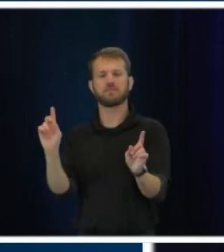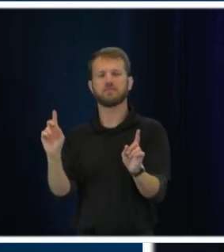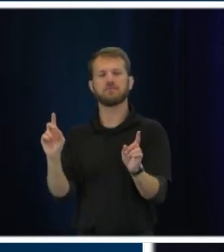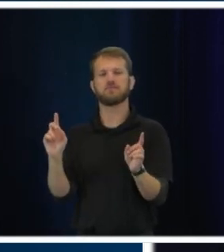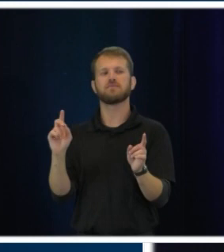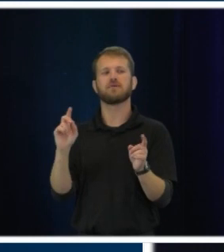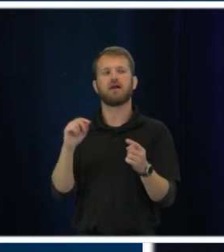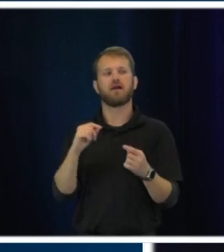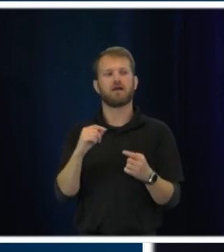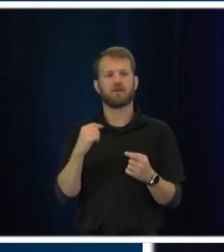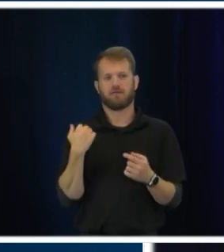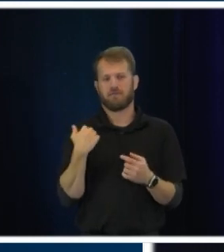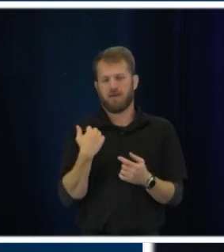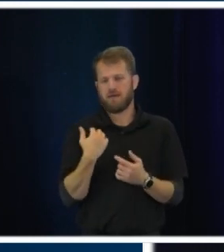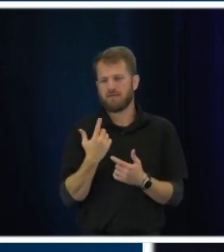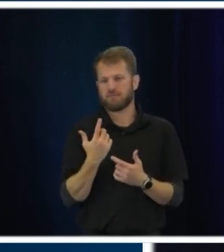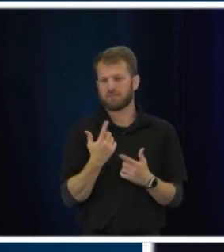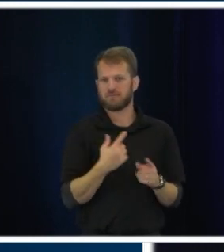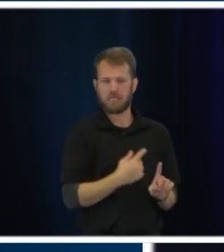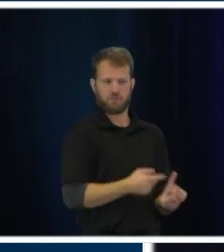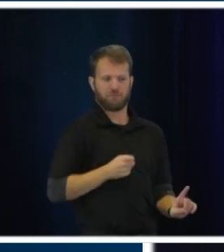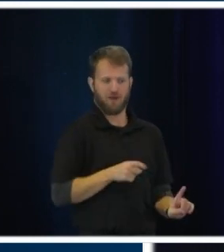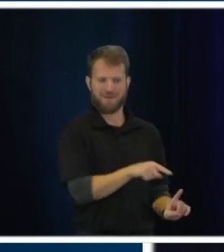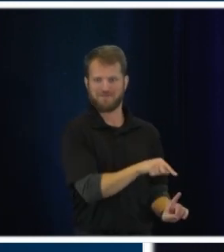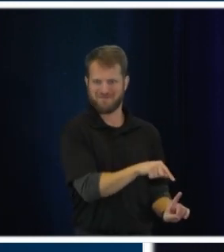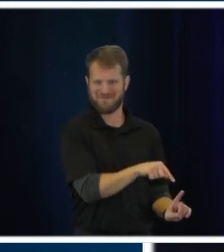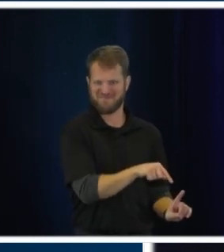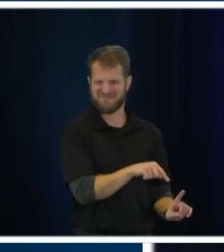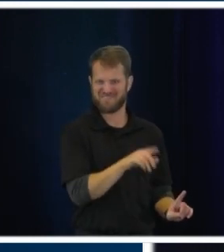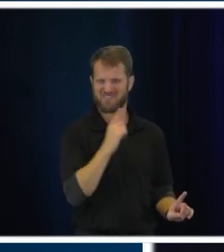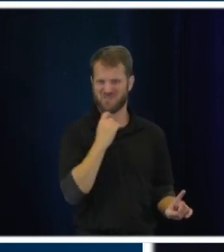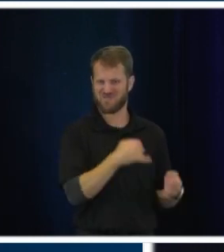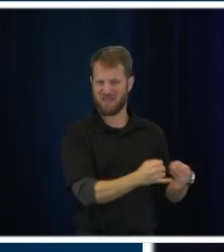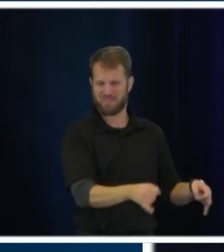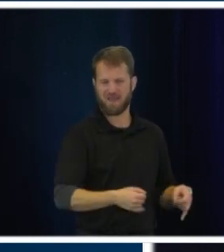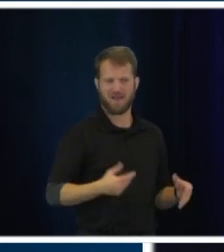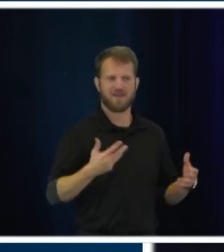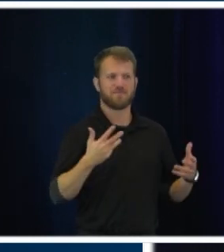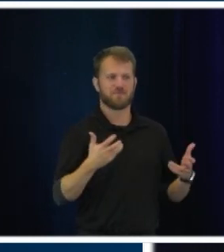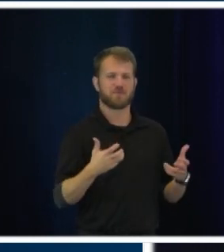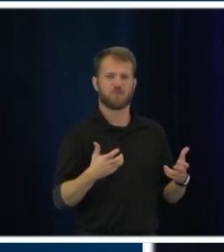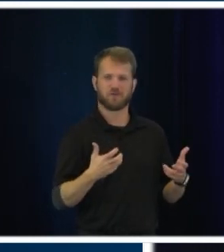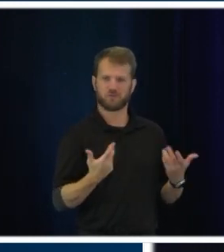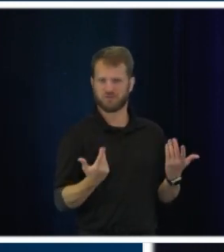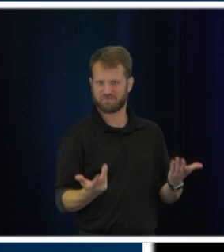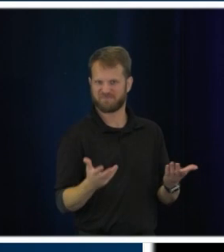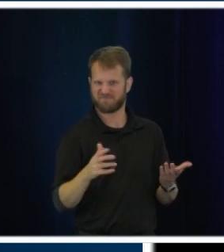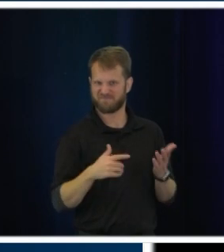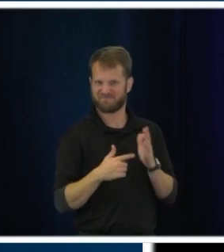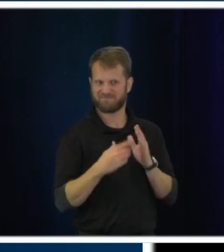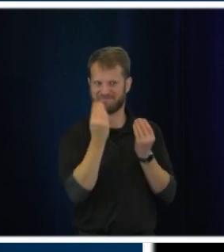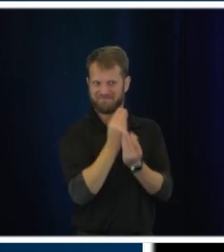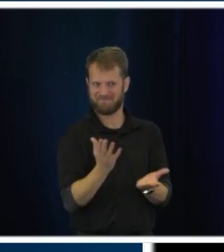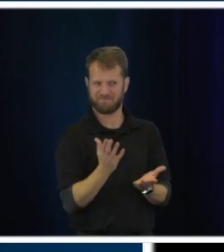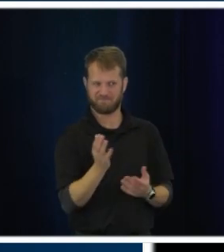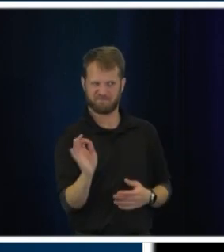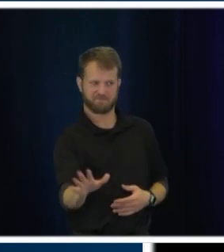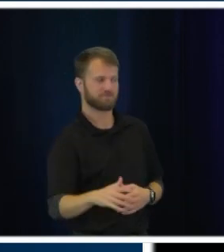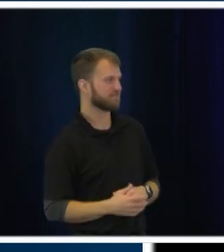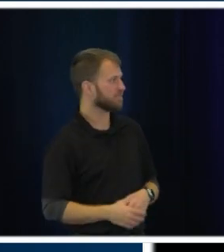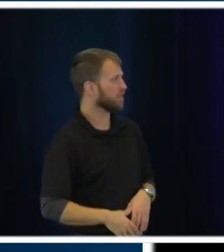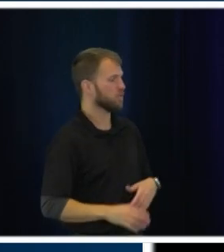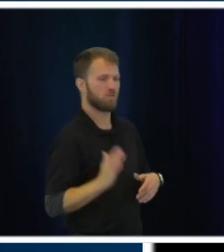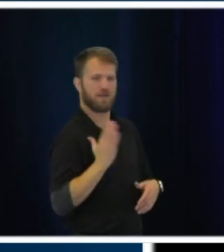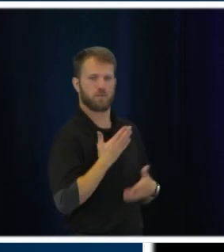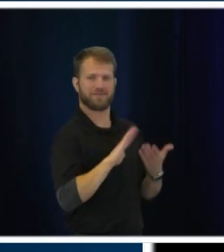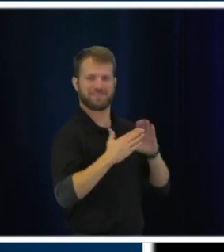from redlining. So this is a map of our city and the areas